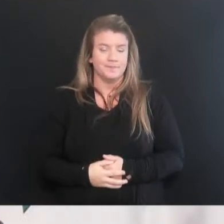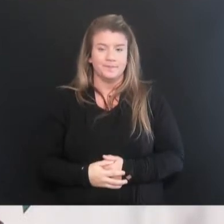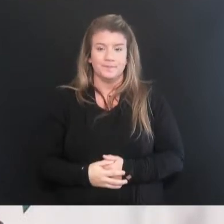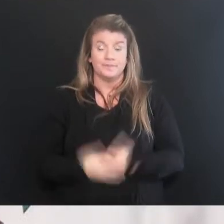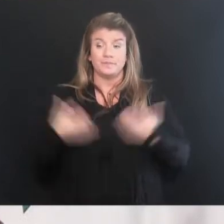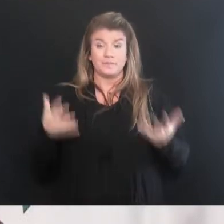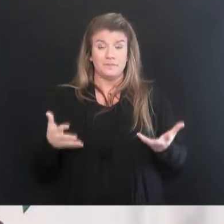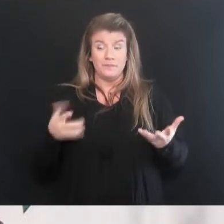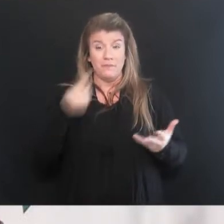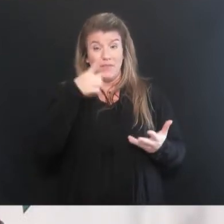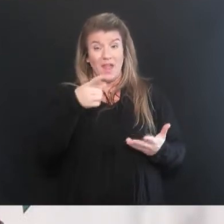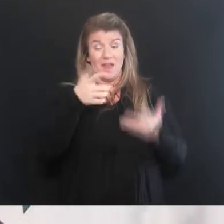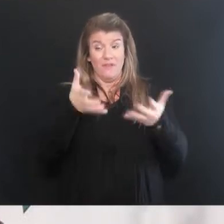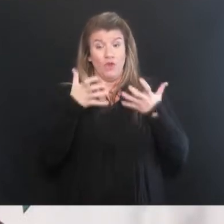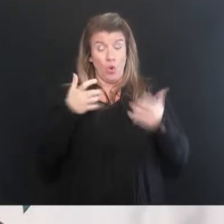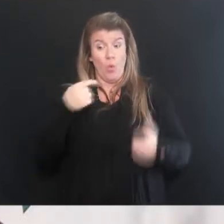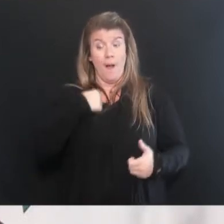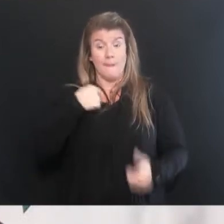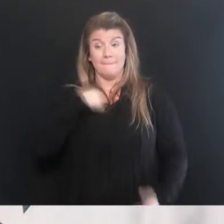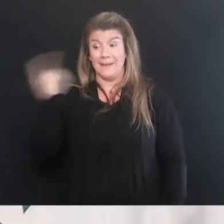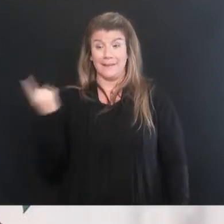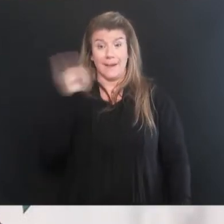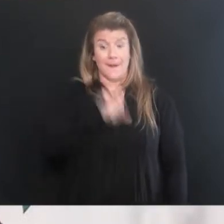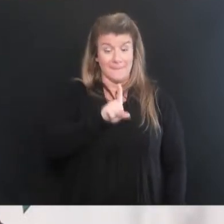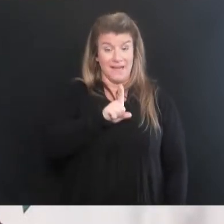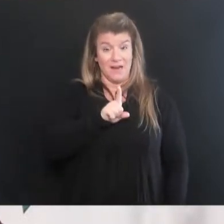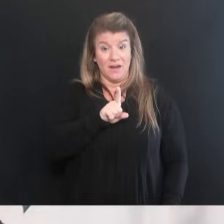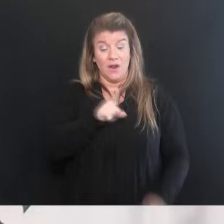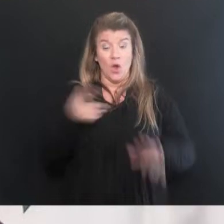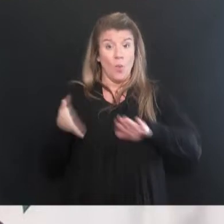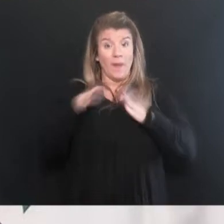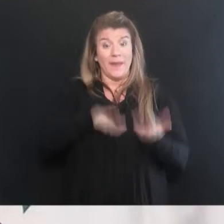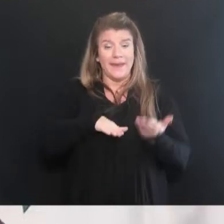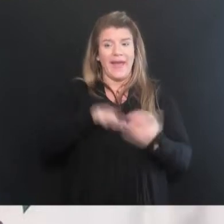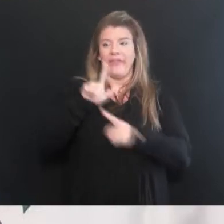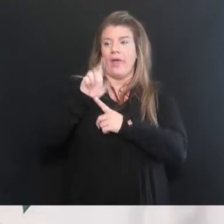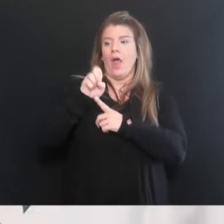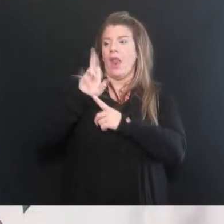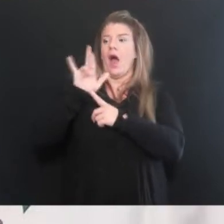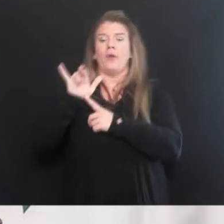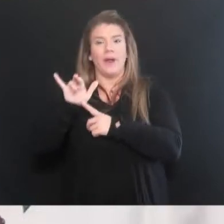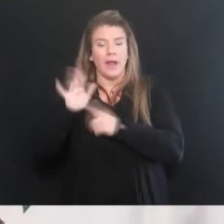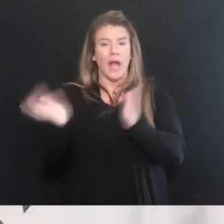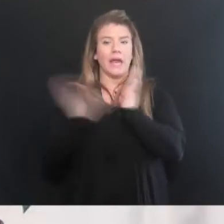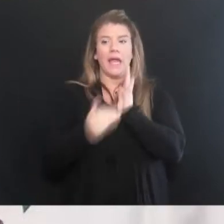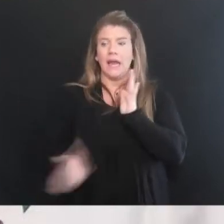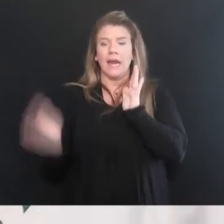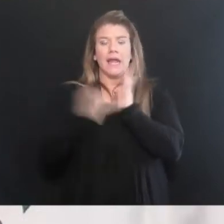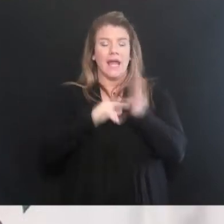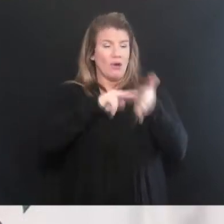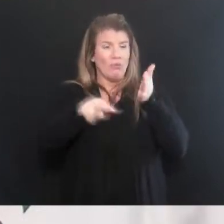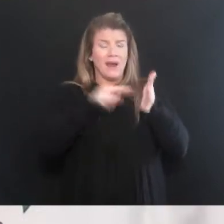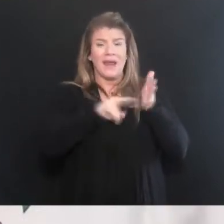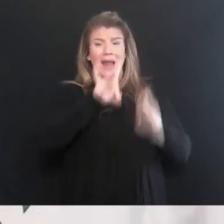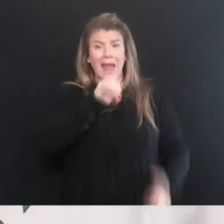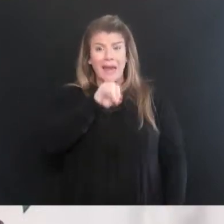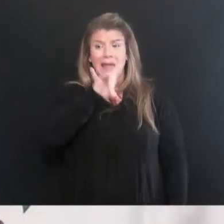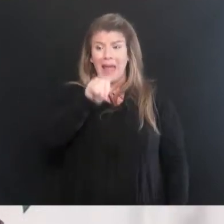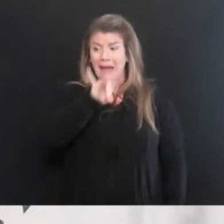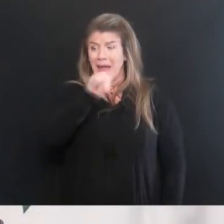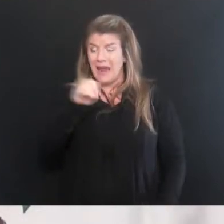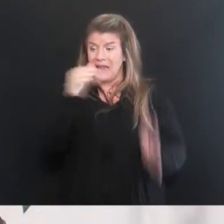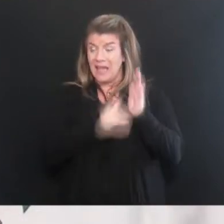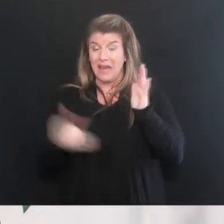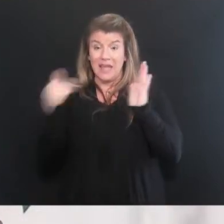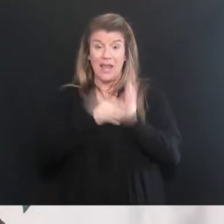if you want me to roll in here with the death lottery and read 80 names or whatever it may be, and you could very well